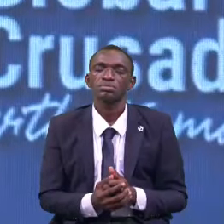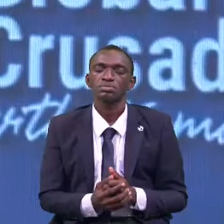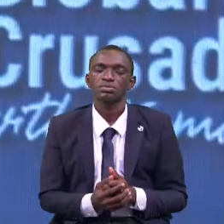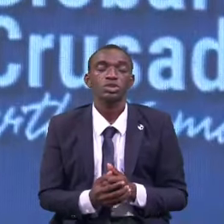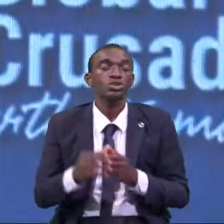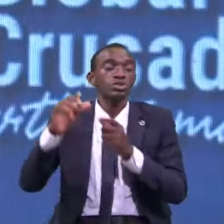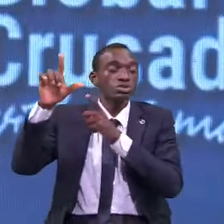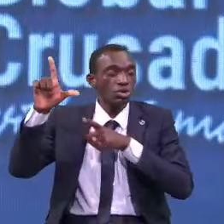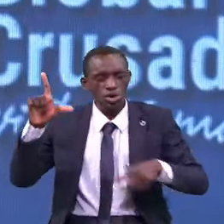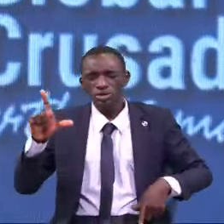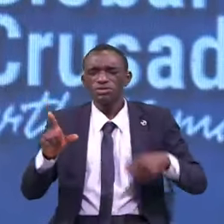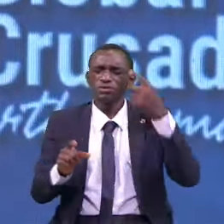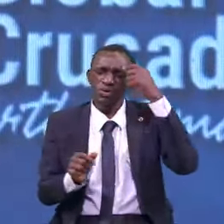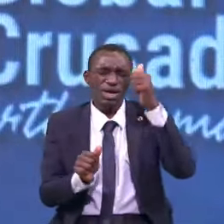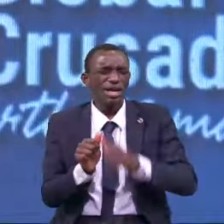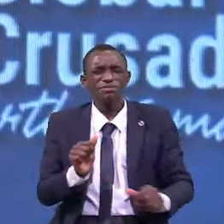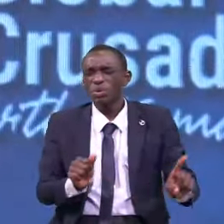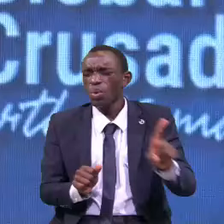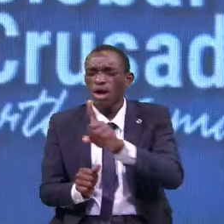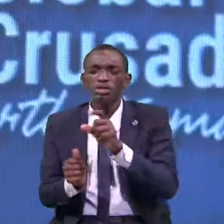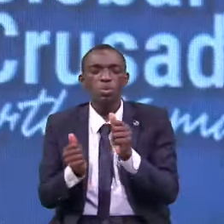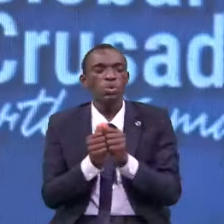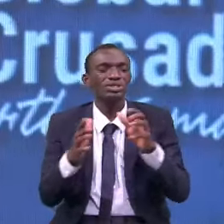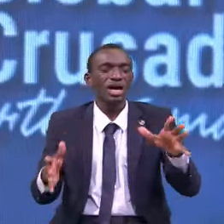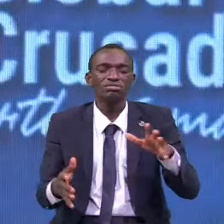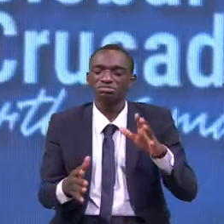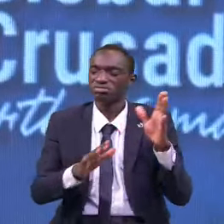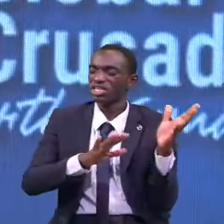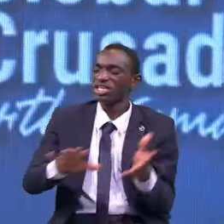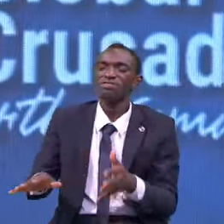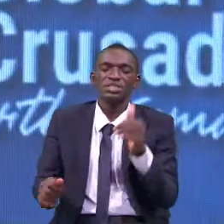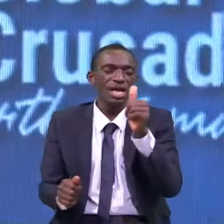Lord, for everyone without exception,